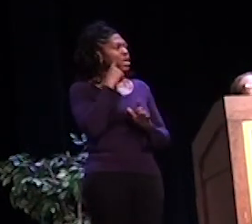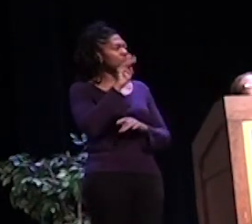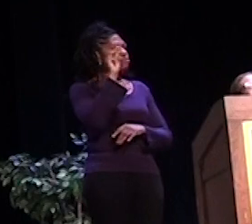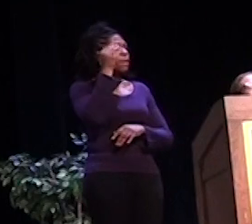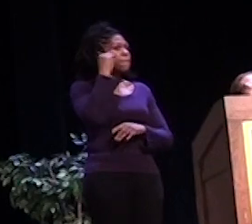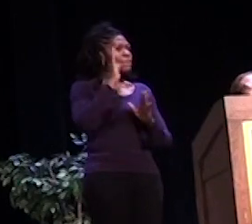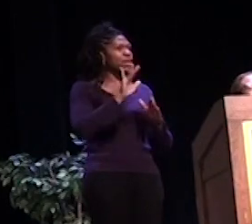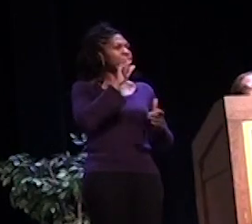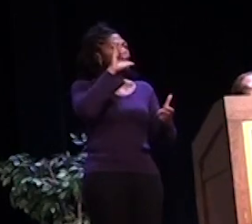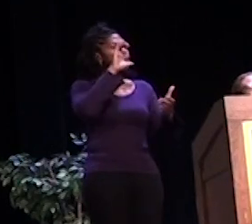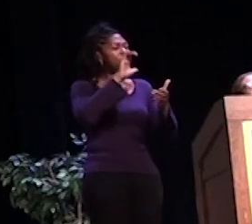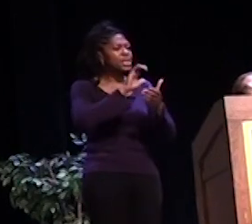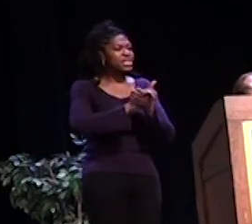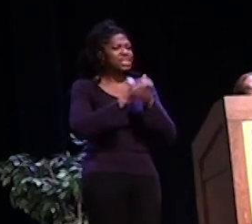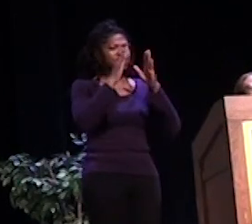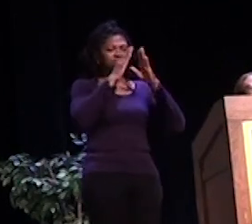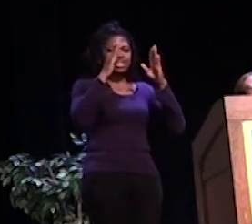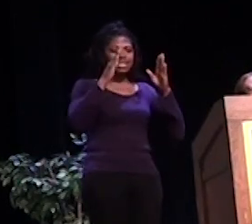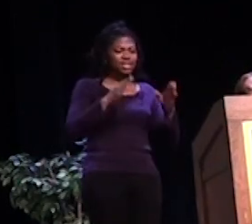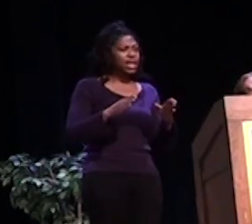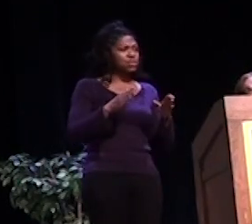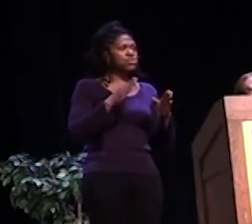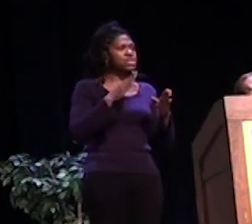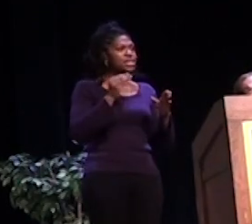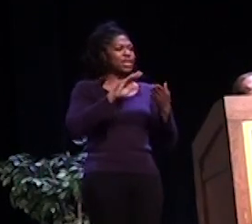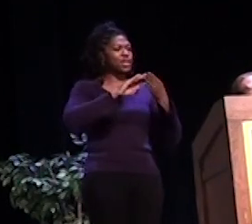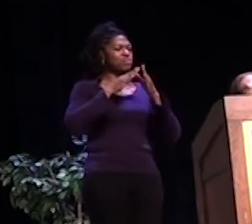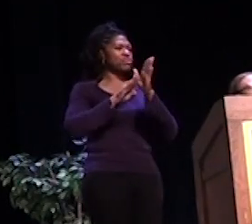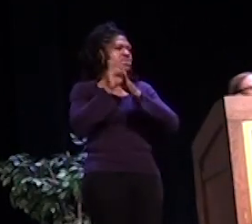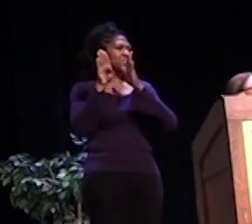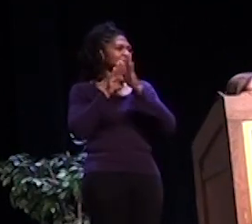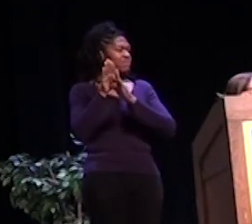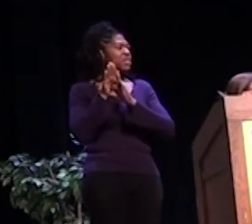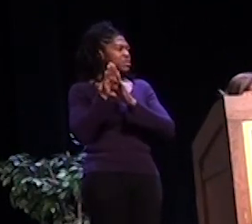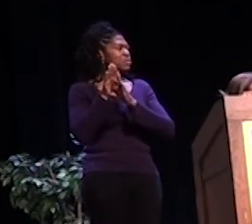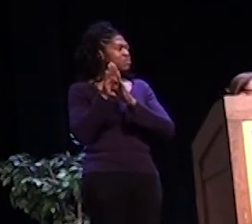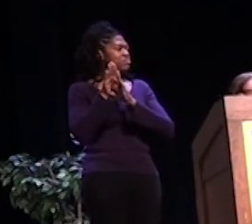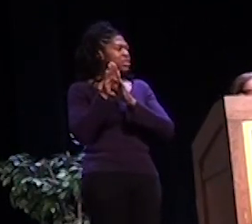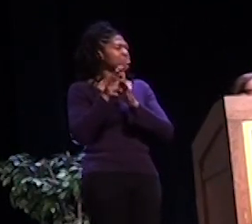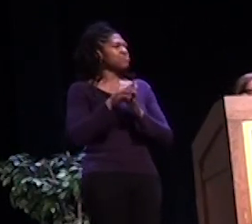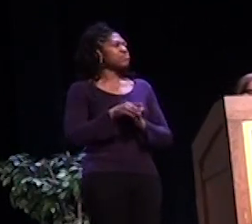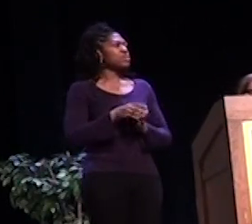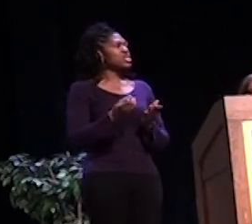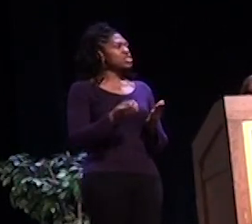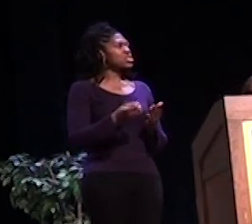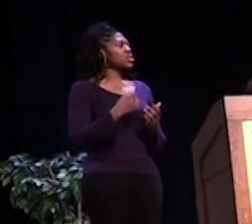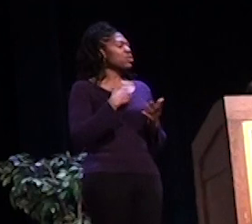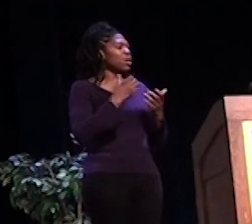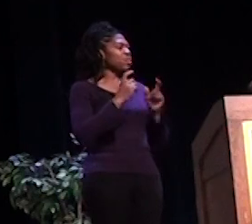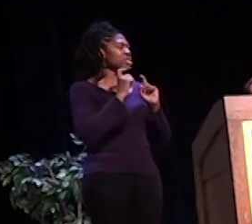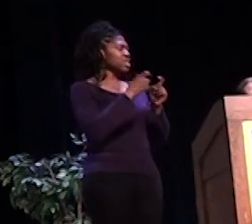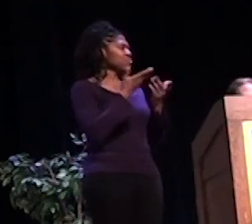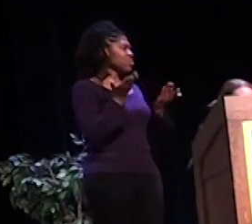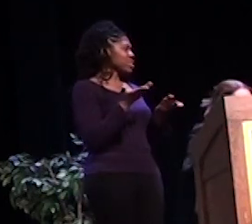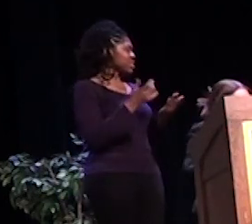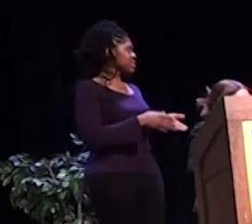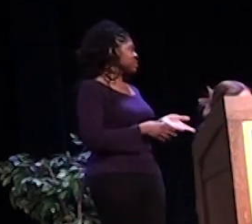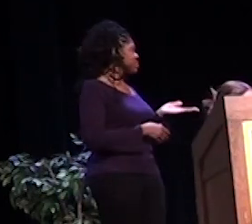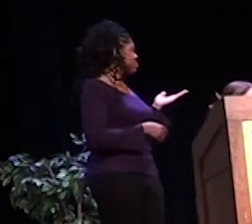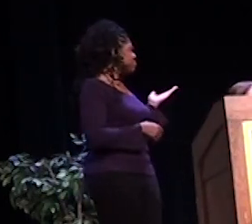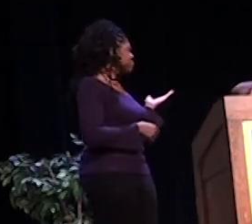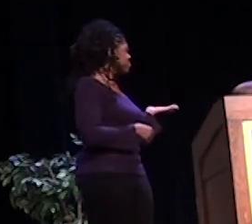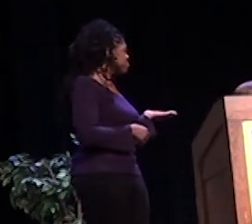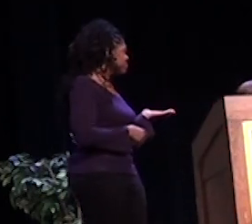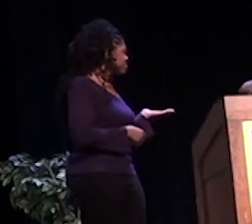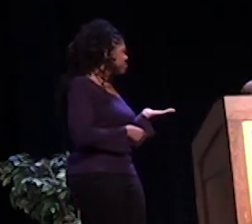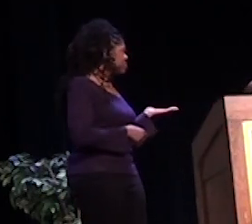who believes in housing and the strength of community development, and a model for mayors across the country. So I'd like to provide you, sir, with just